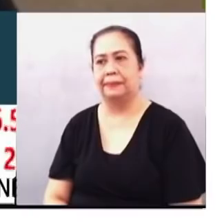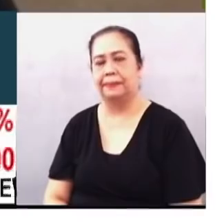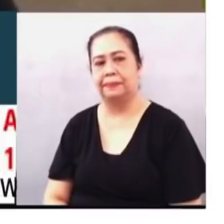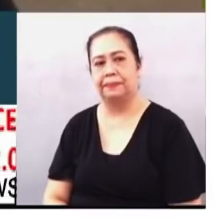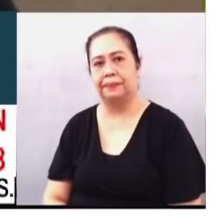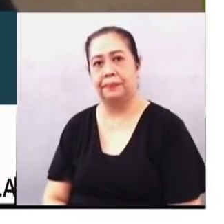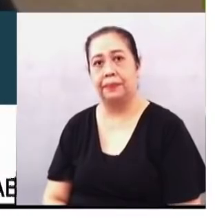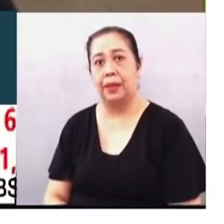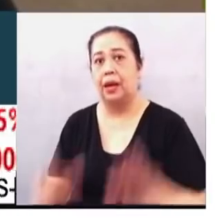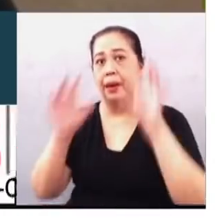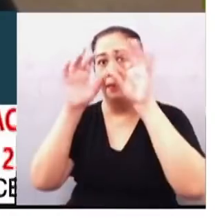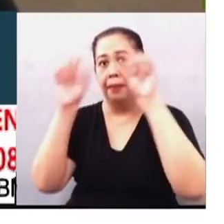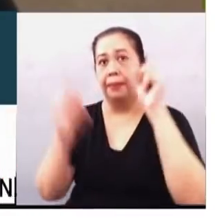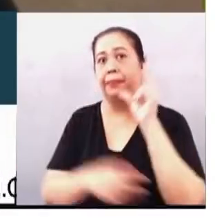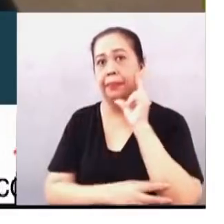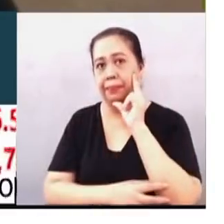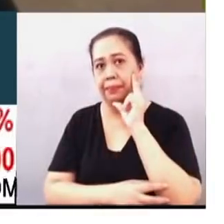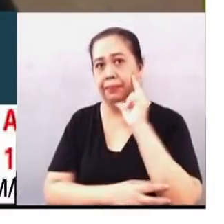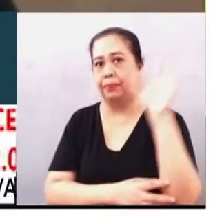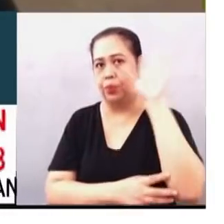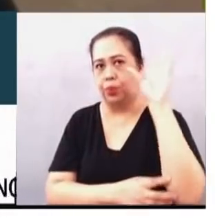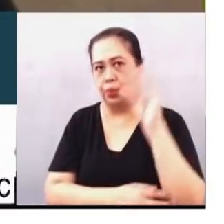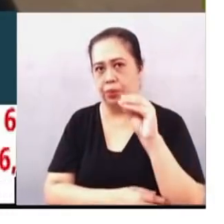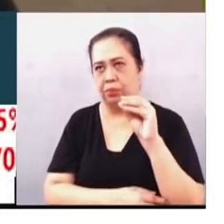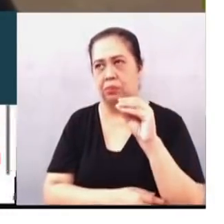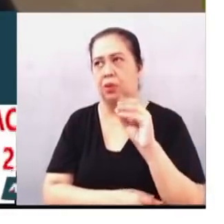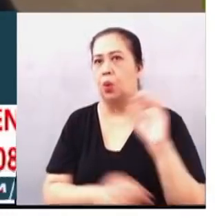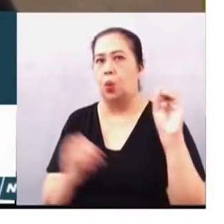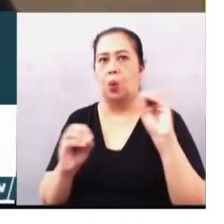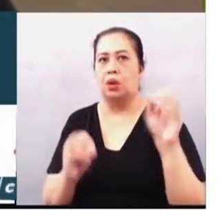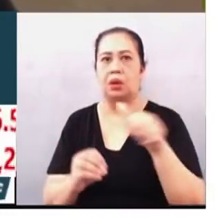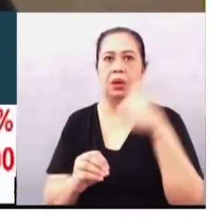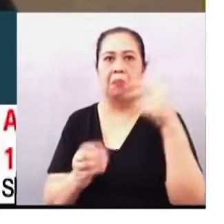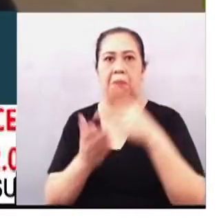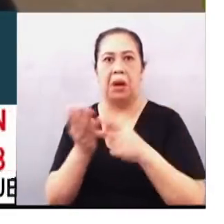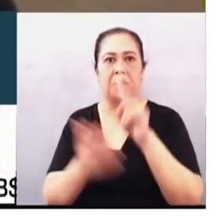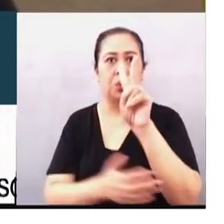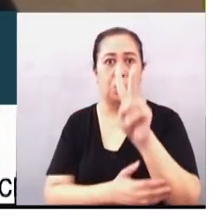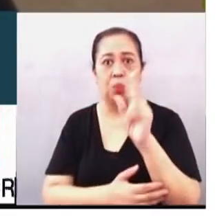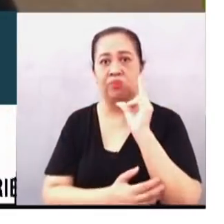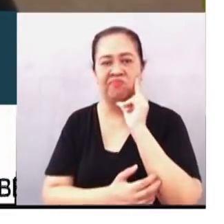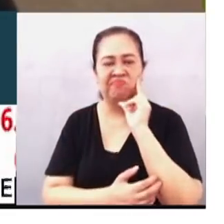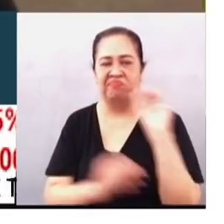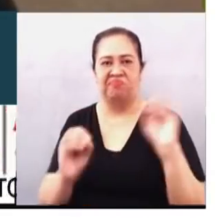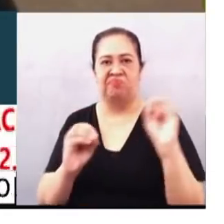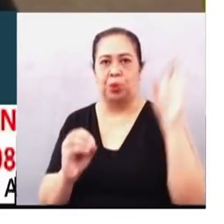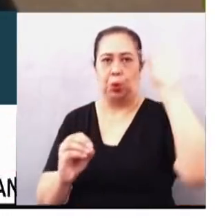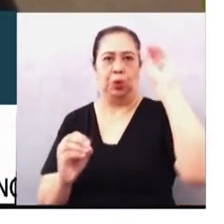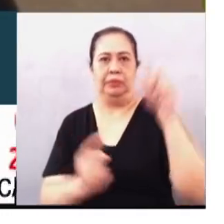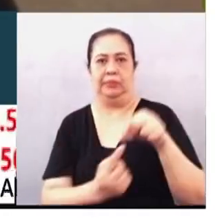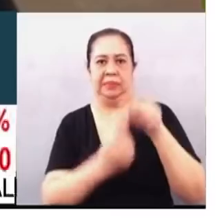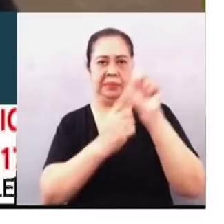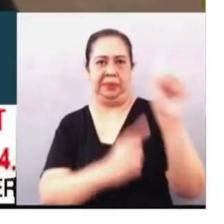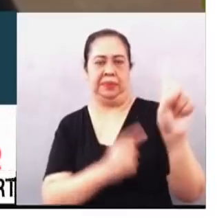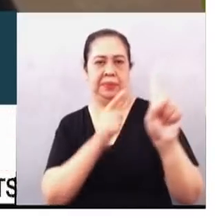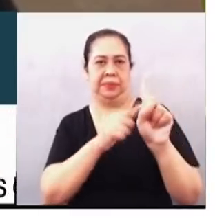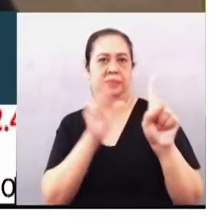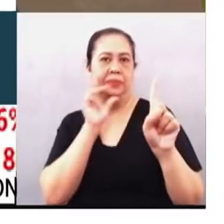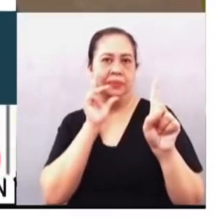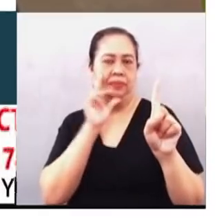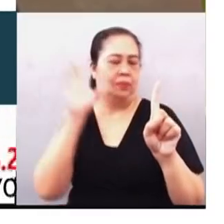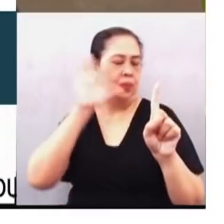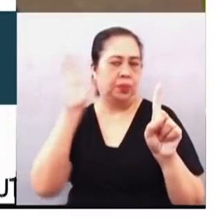President Duterte is unique. There can never be Duterte Part 2. There can never be Duterte Part 2. He is a unique